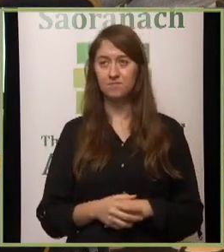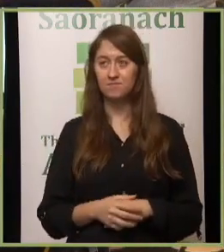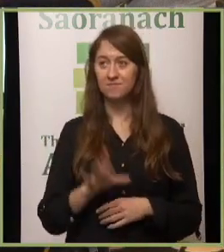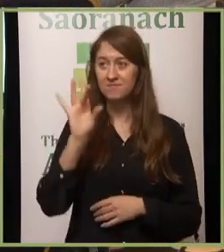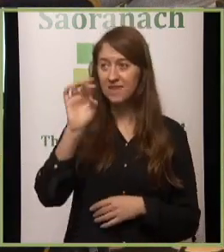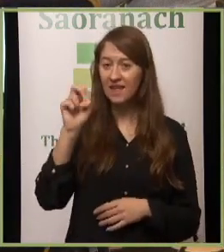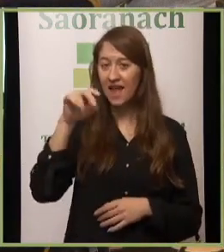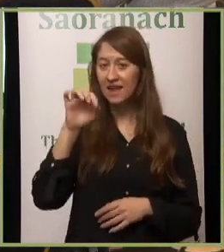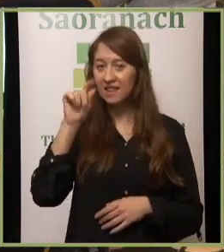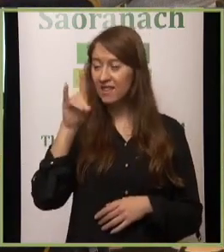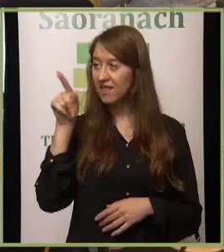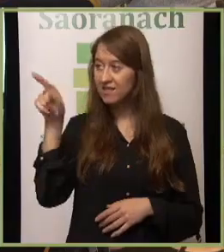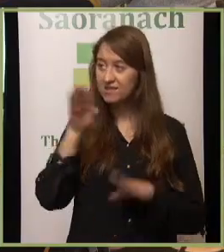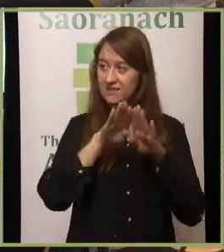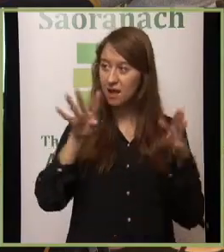Kenneth from table 9?